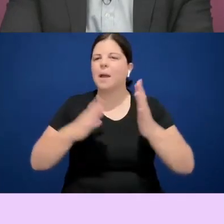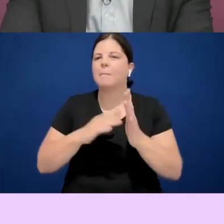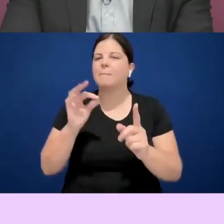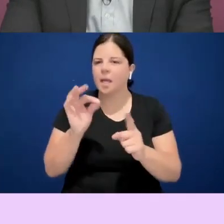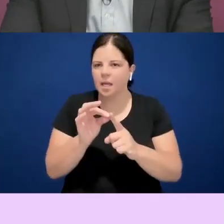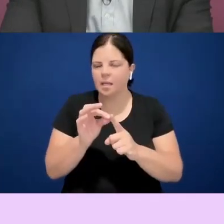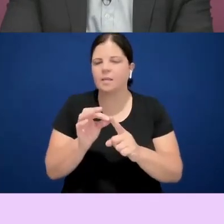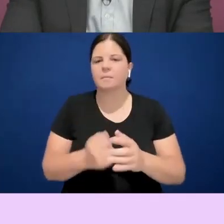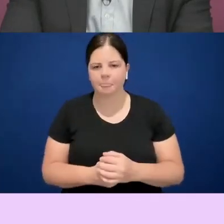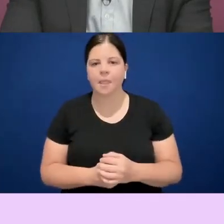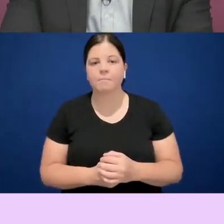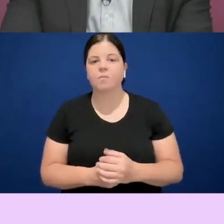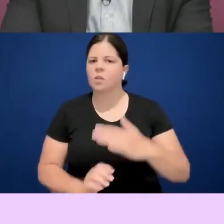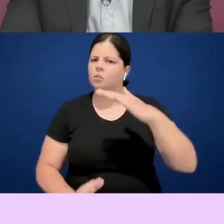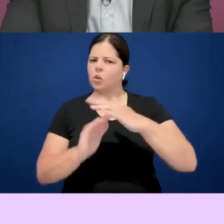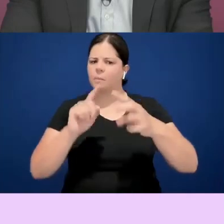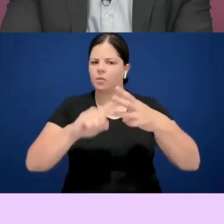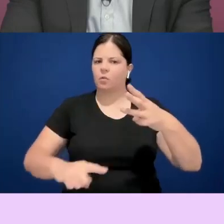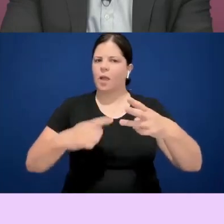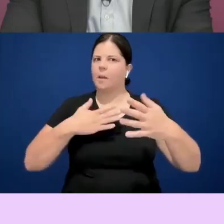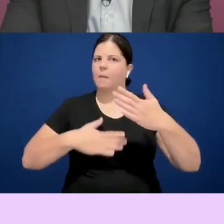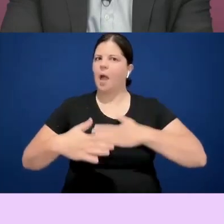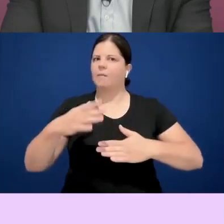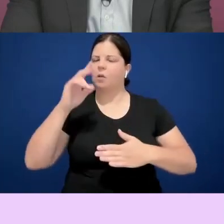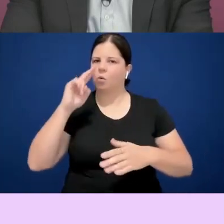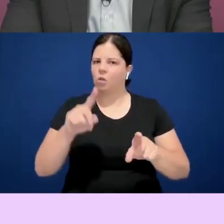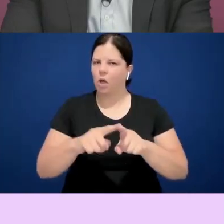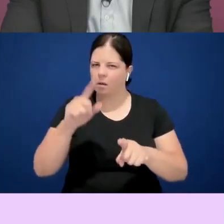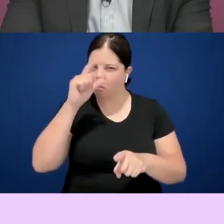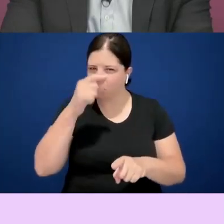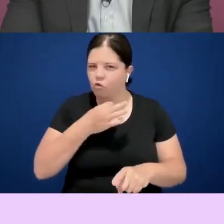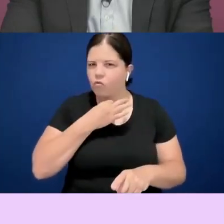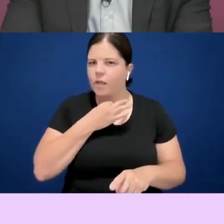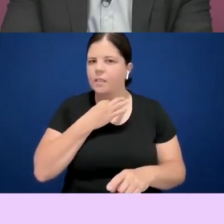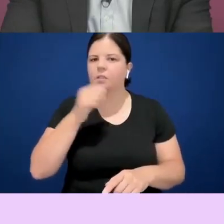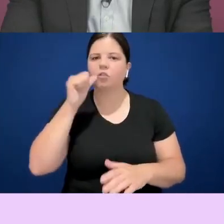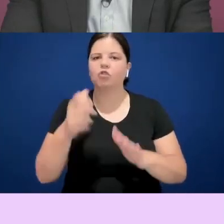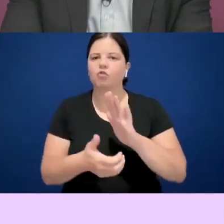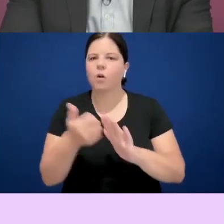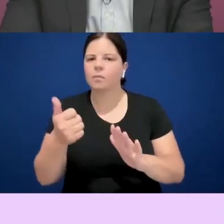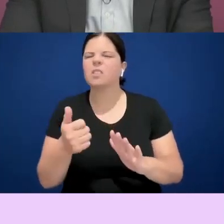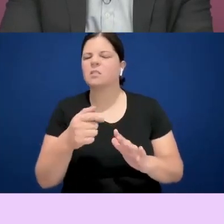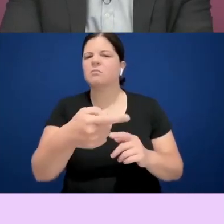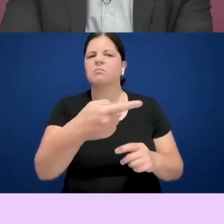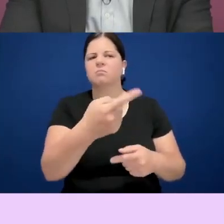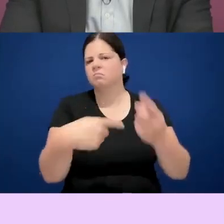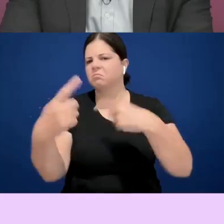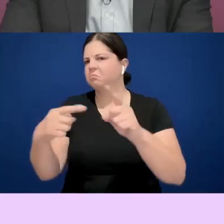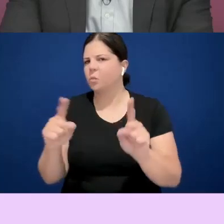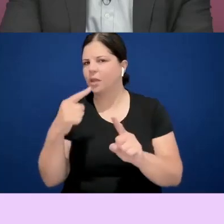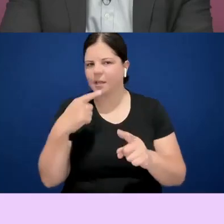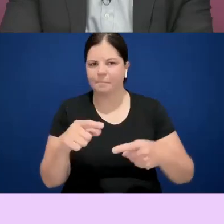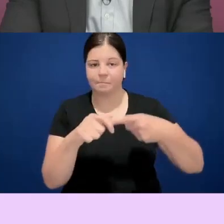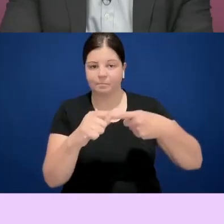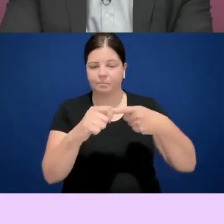with the top 3 behaviours that indicate a risk of corrupt conduct occurring as provided by the respondents. The first is